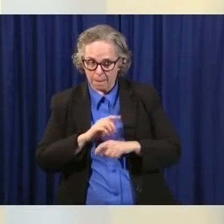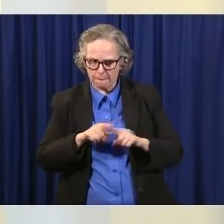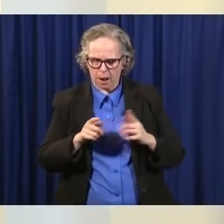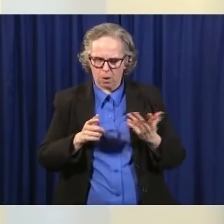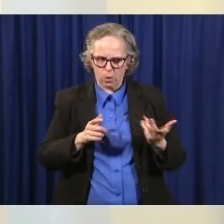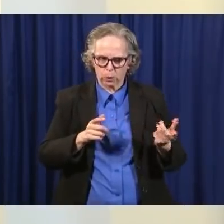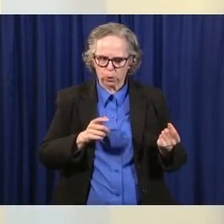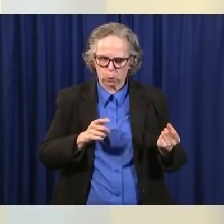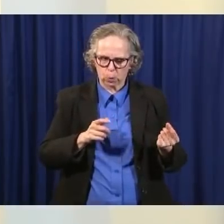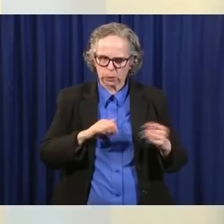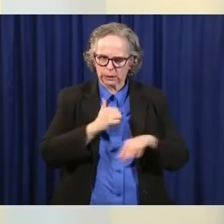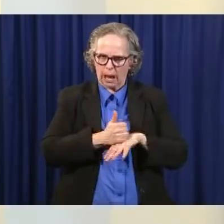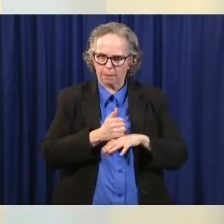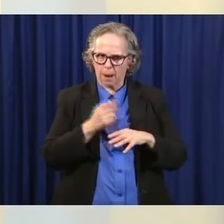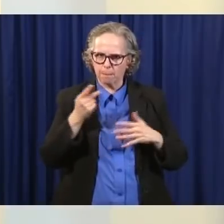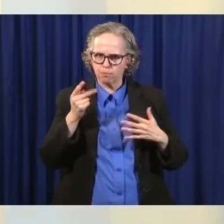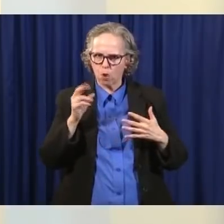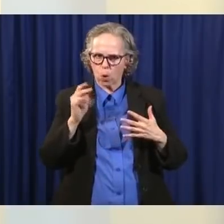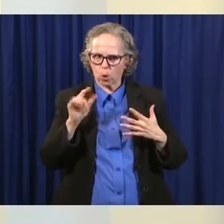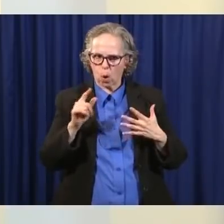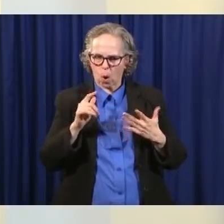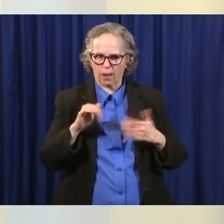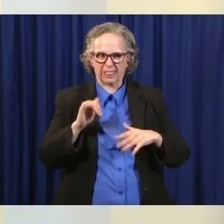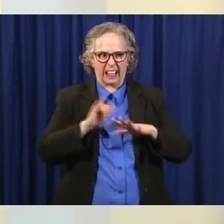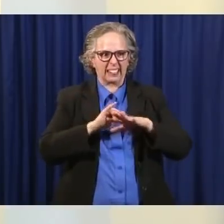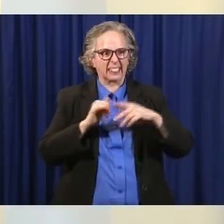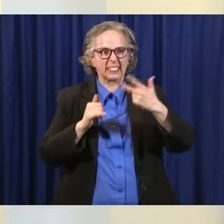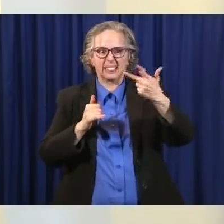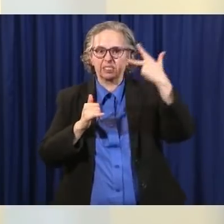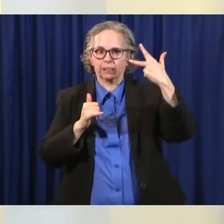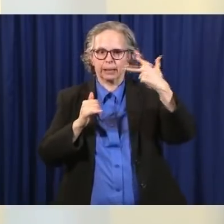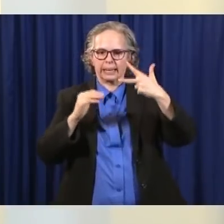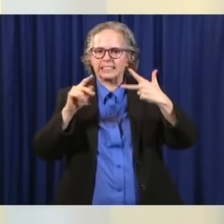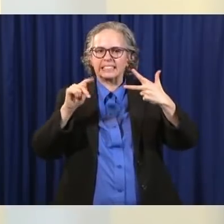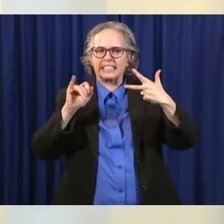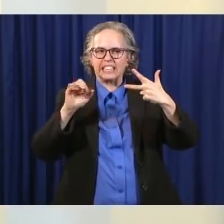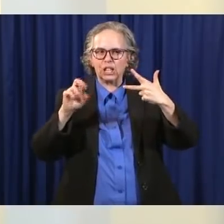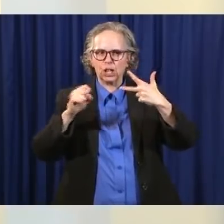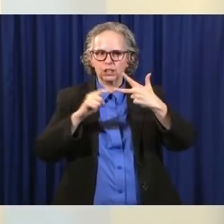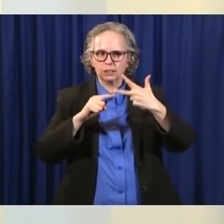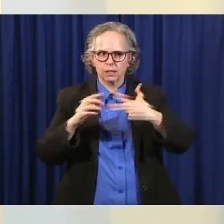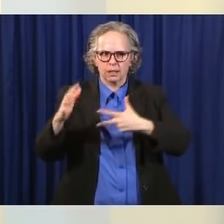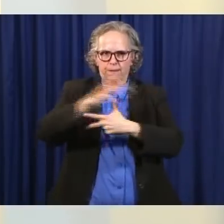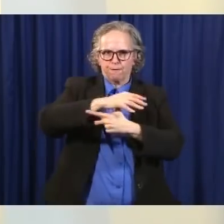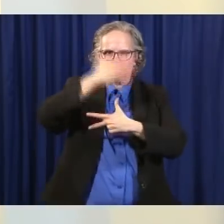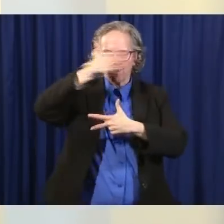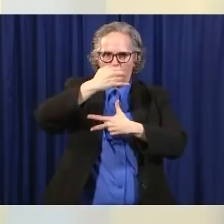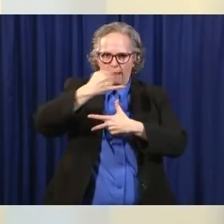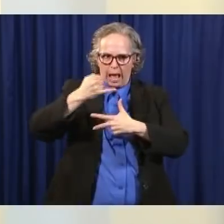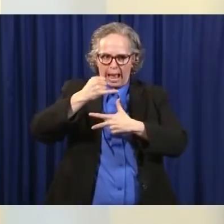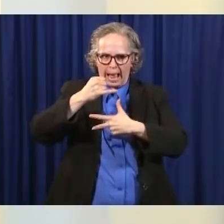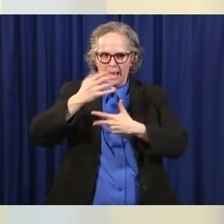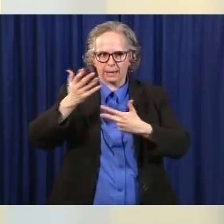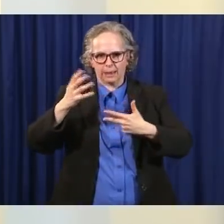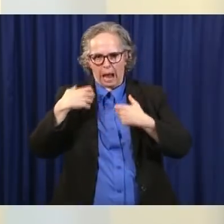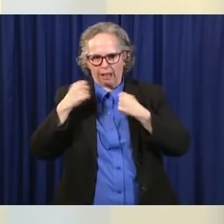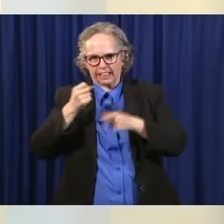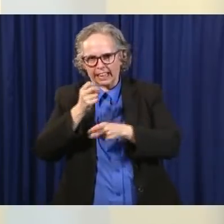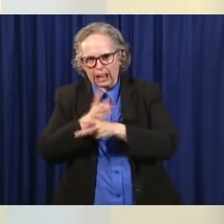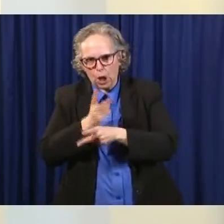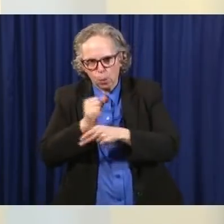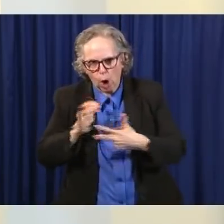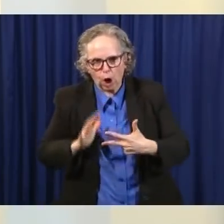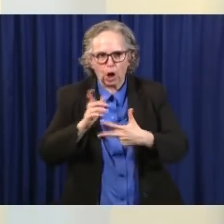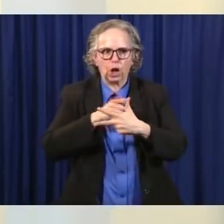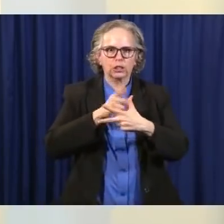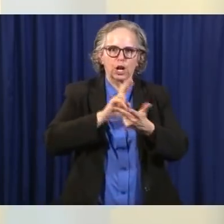week. Getting those asymptomatic frontline workers, healthcare workers, getting in our nursing homes and high-risk places where we know the disease